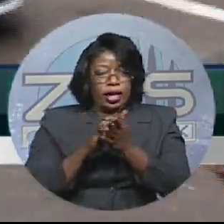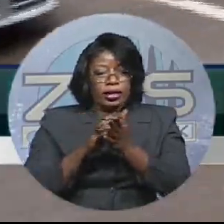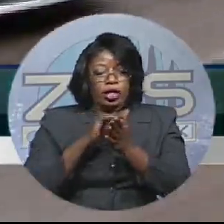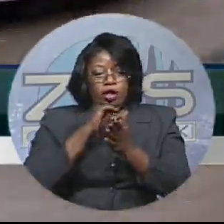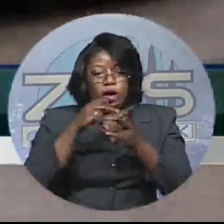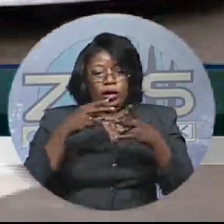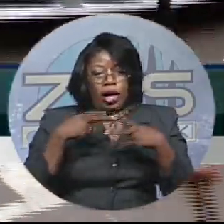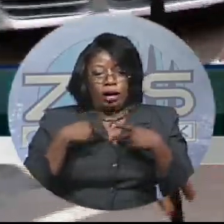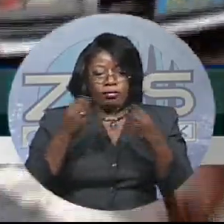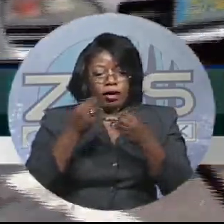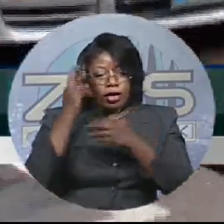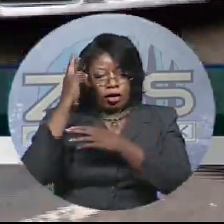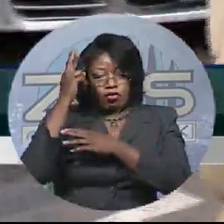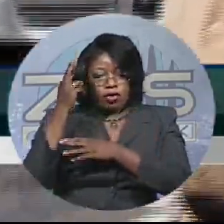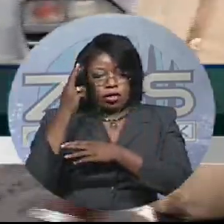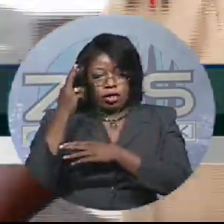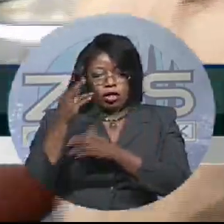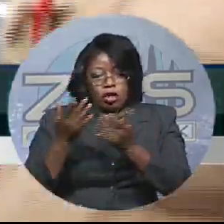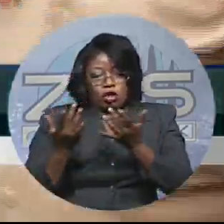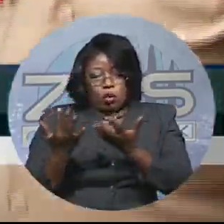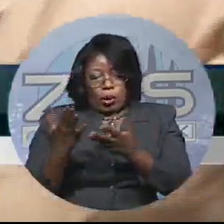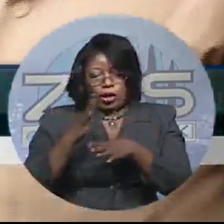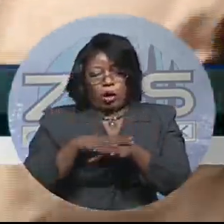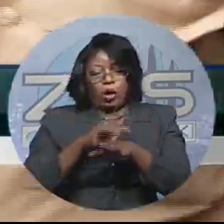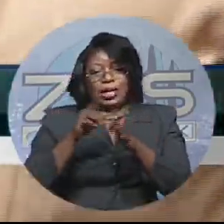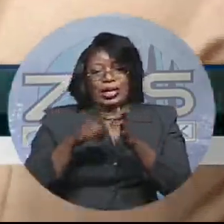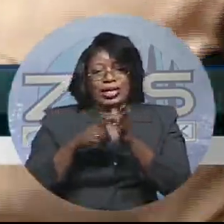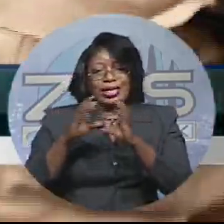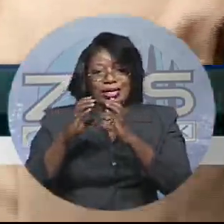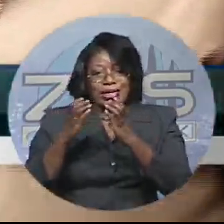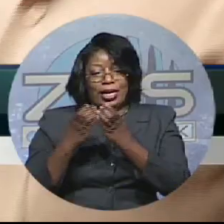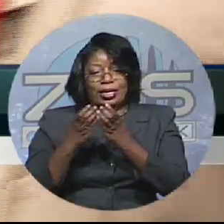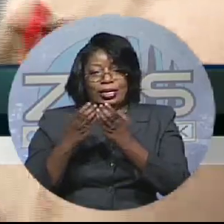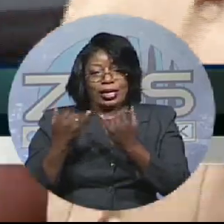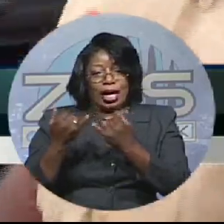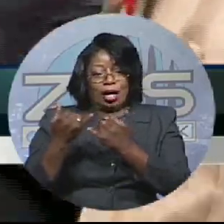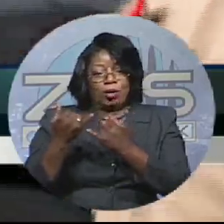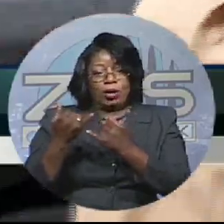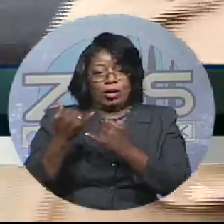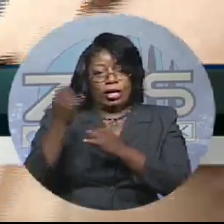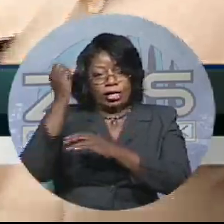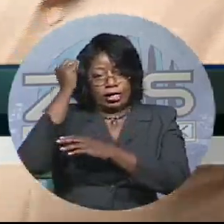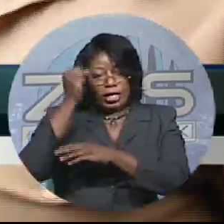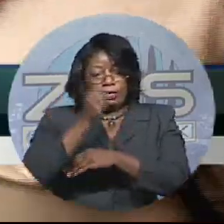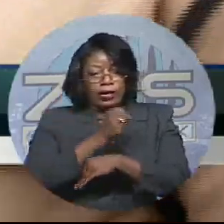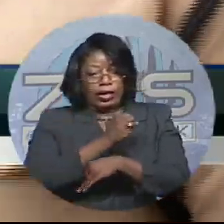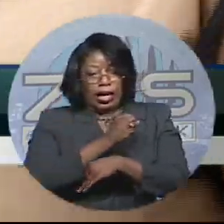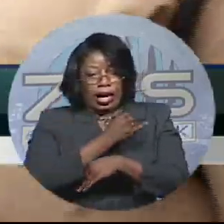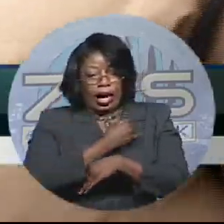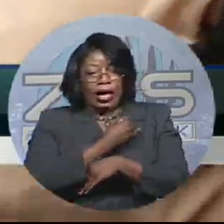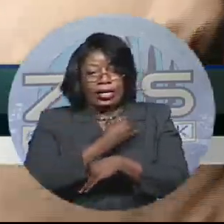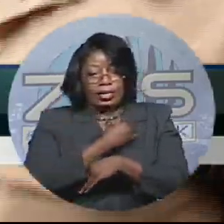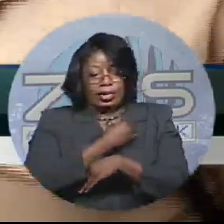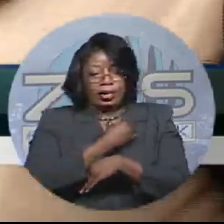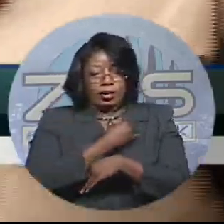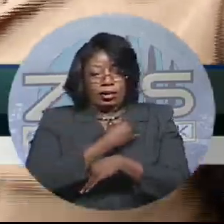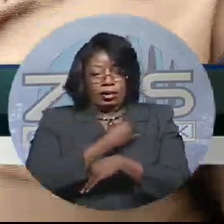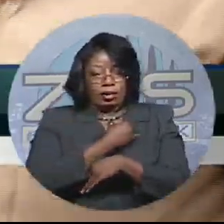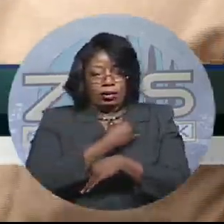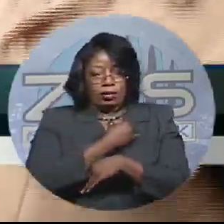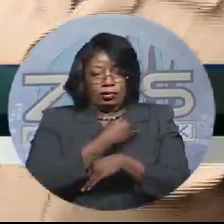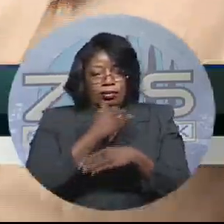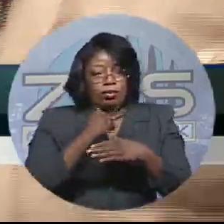no unreasonable delay in the case. Senior Justice Stephen Isaac said he was not minded to adjourn the hearing